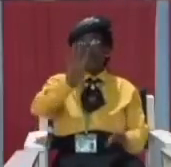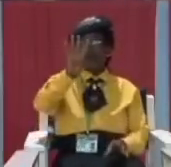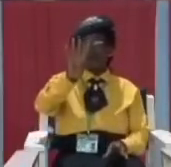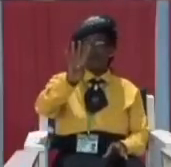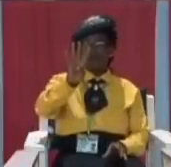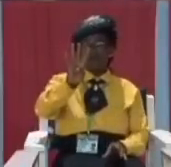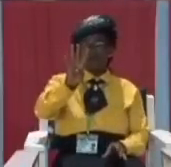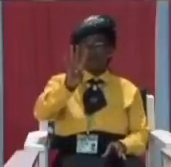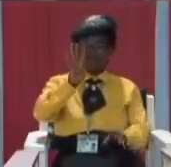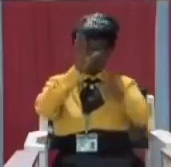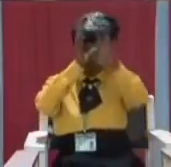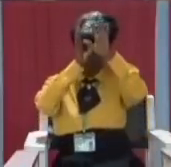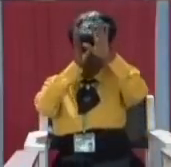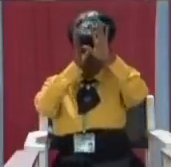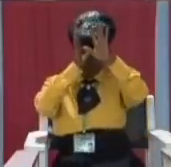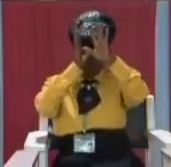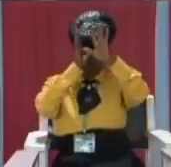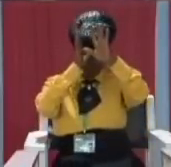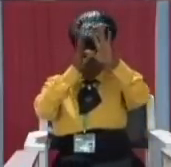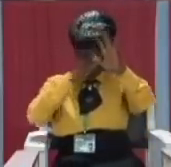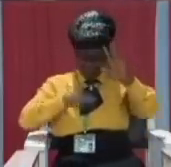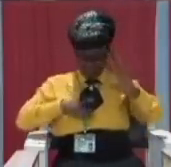Father, please breathe on me